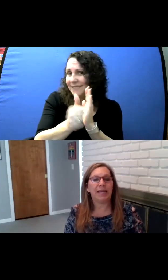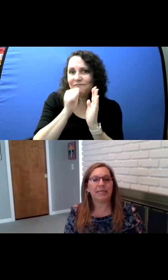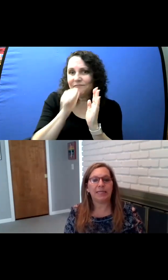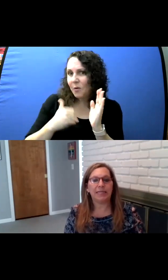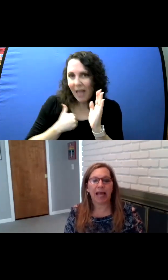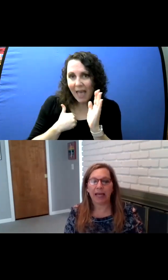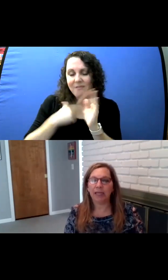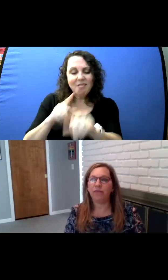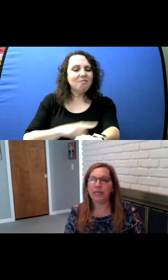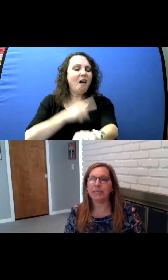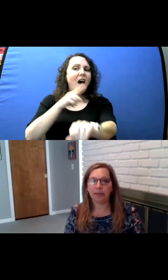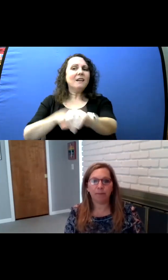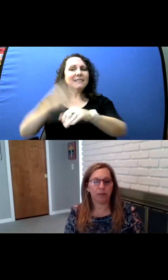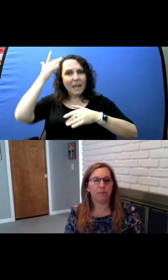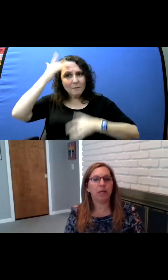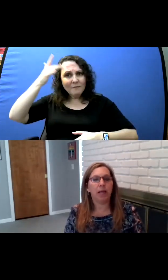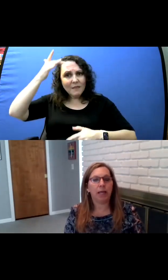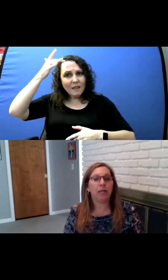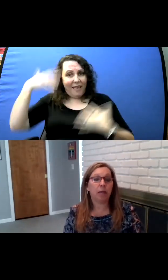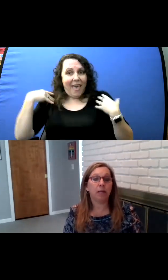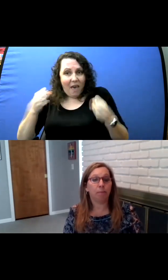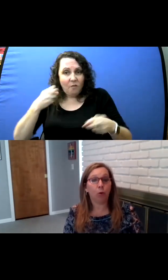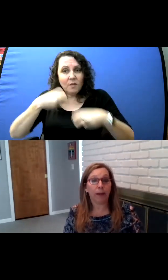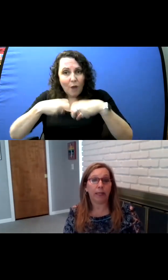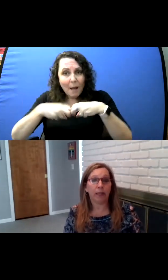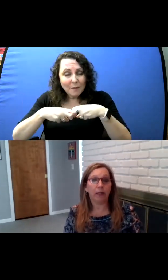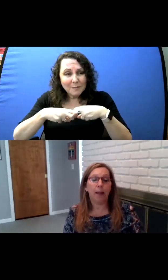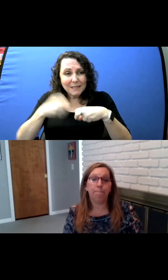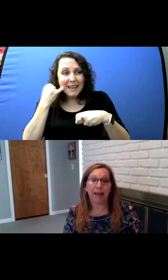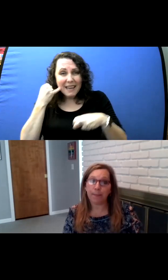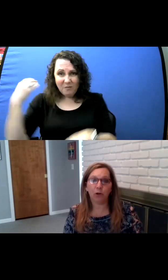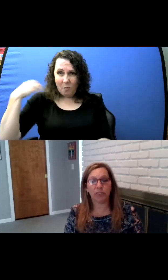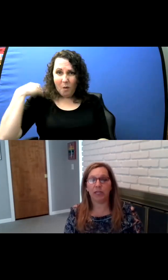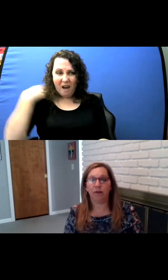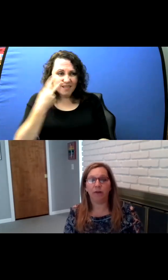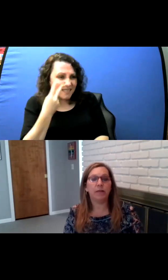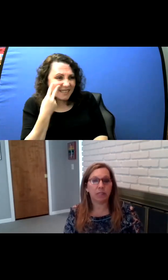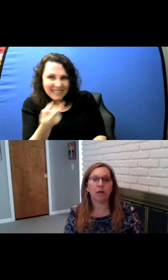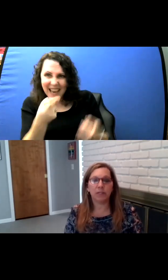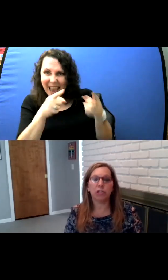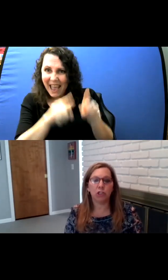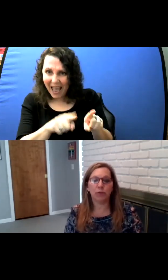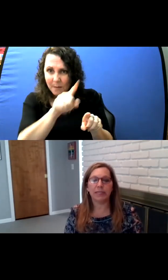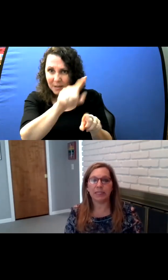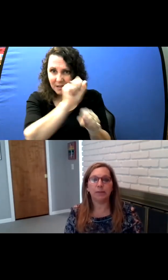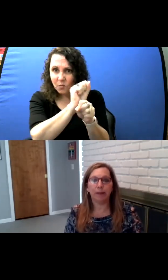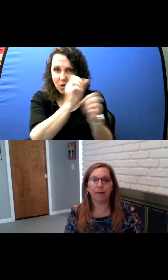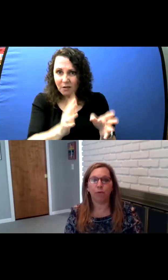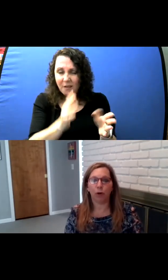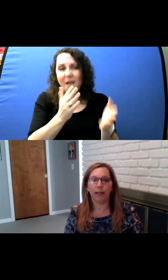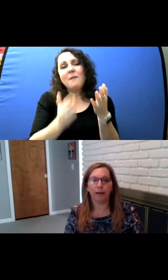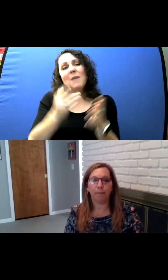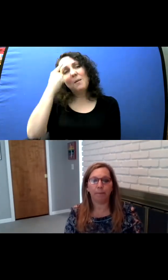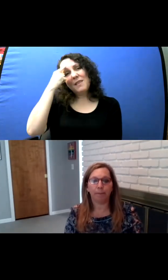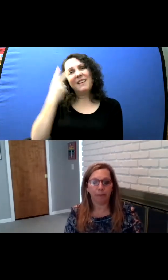who witnesses any of these symptoms in an employee may perceive that substance use is to blame